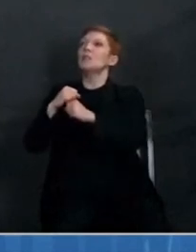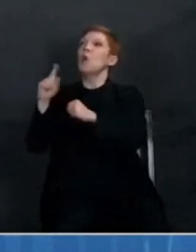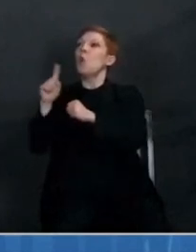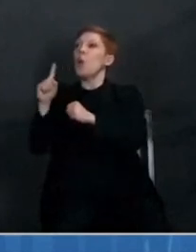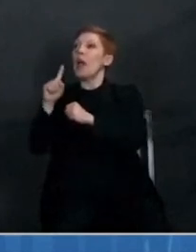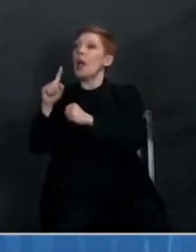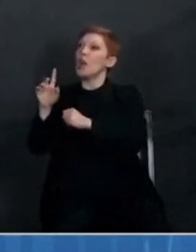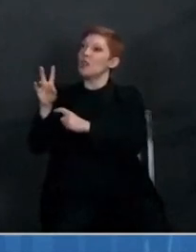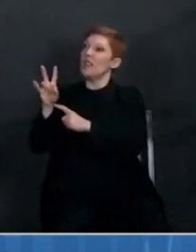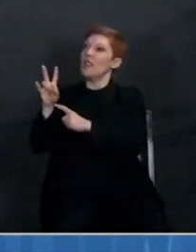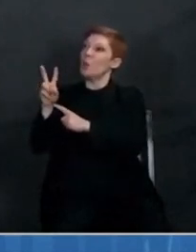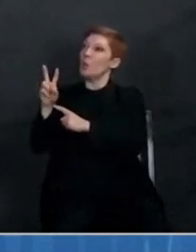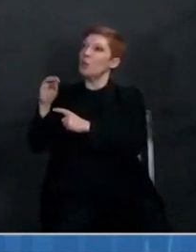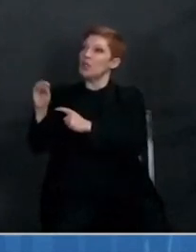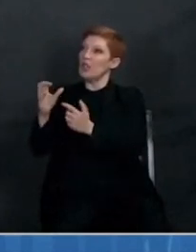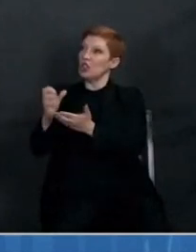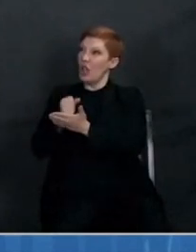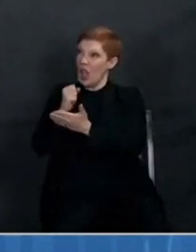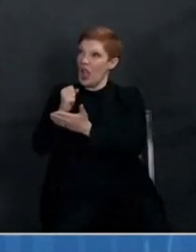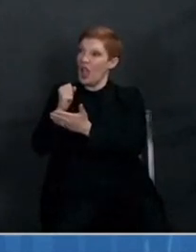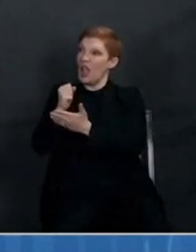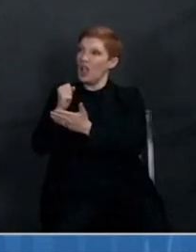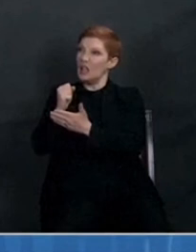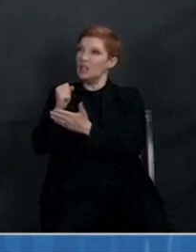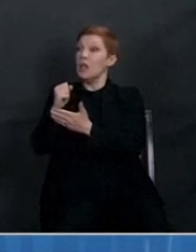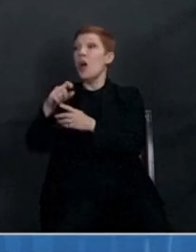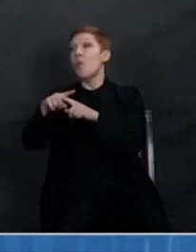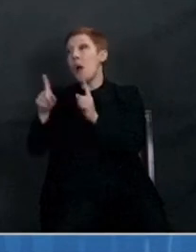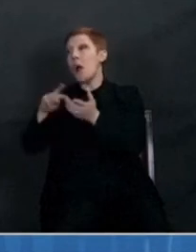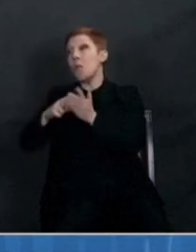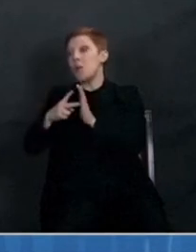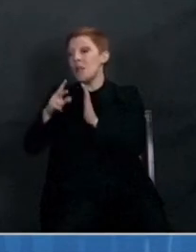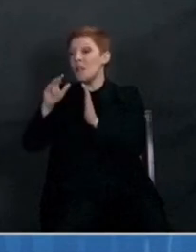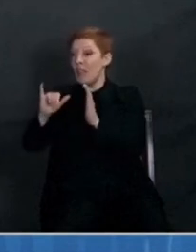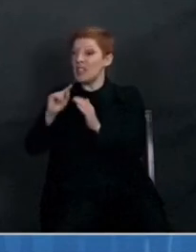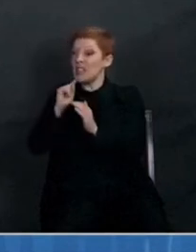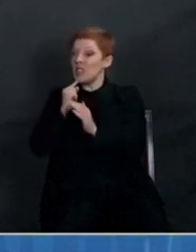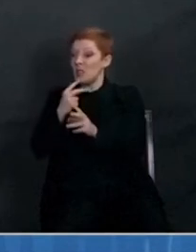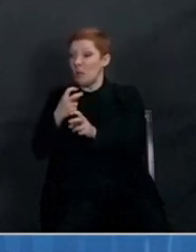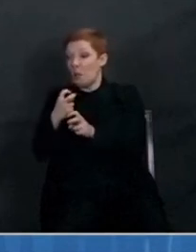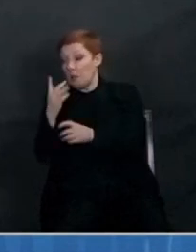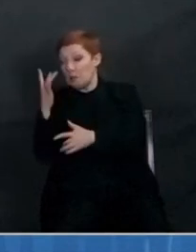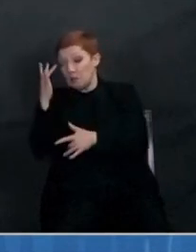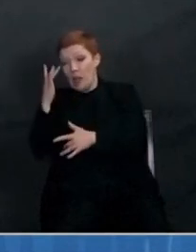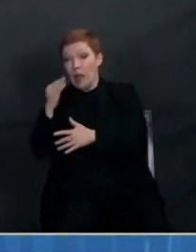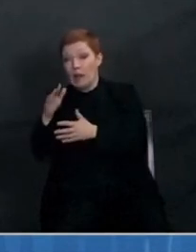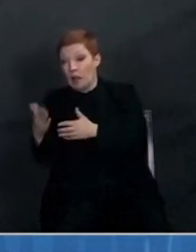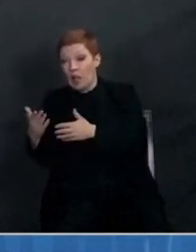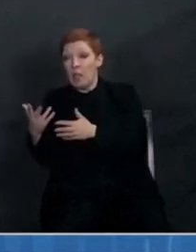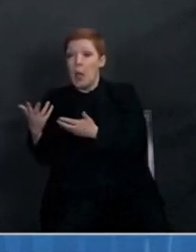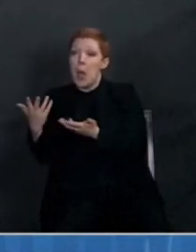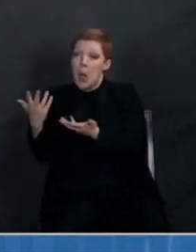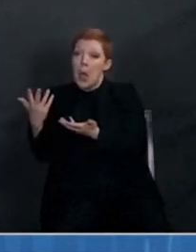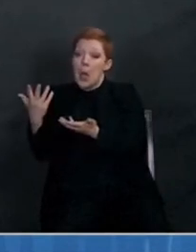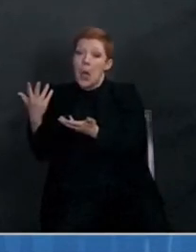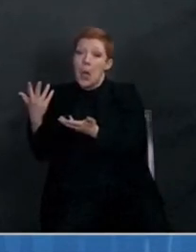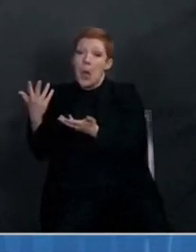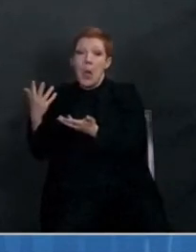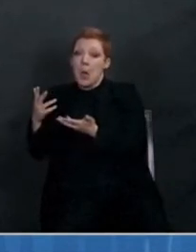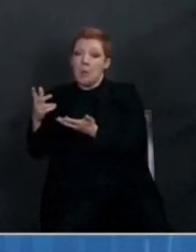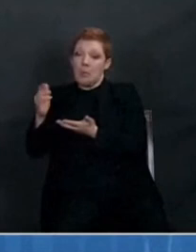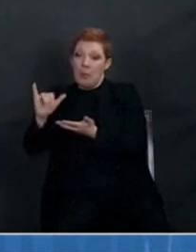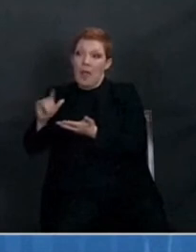that's a 94 to 95? And I can tell you that there are many people who would rather have the convenience of a single dose disease. And there